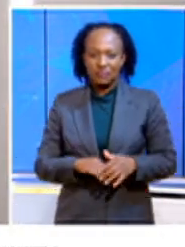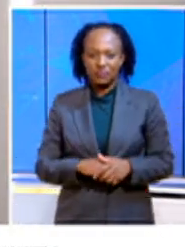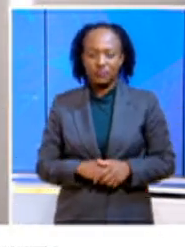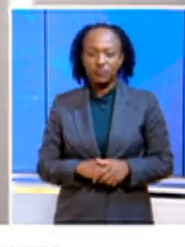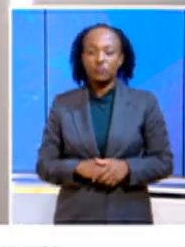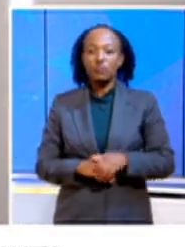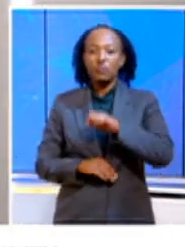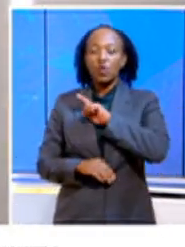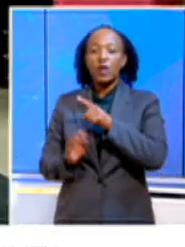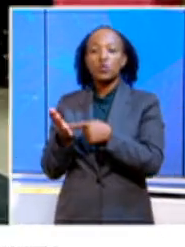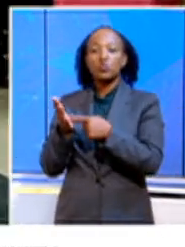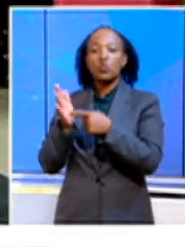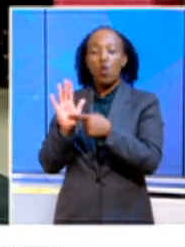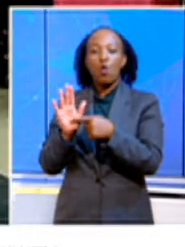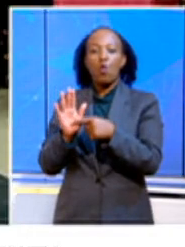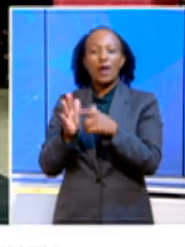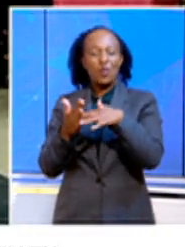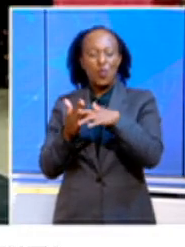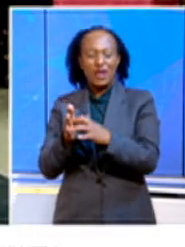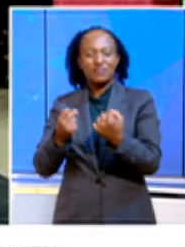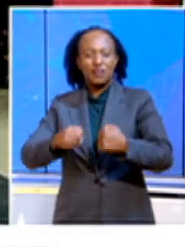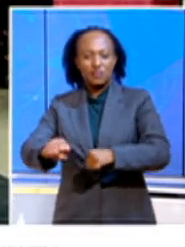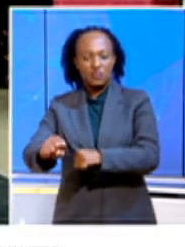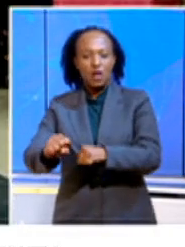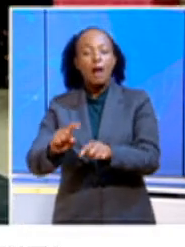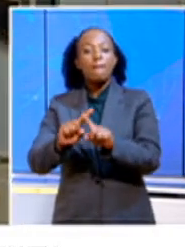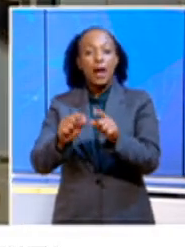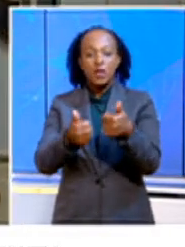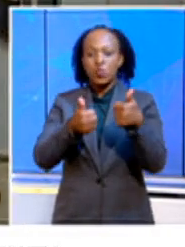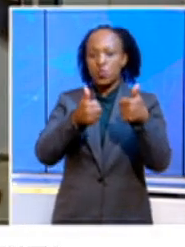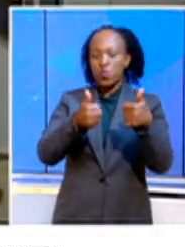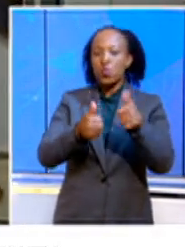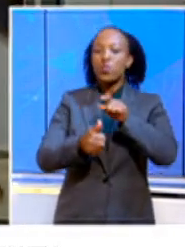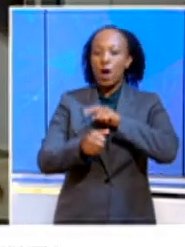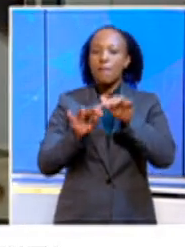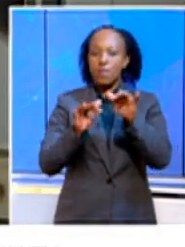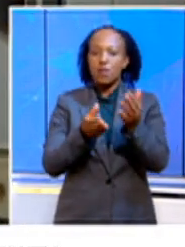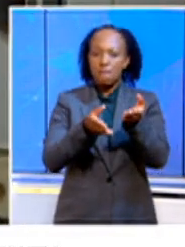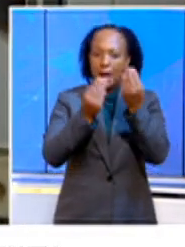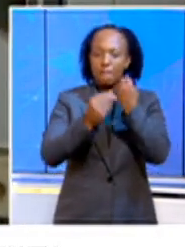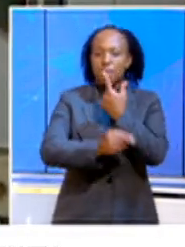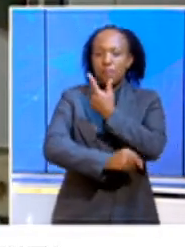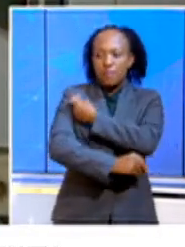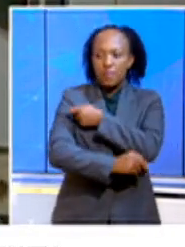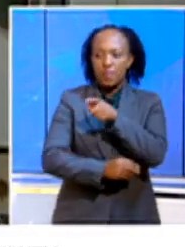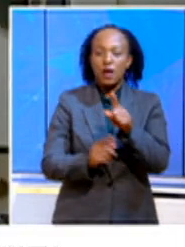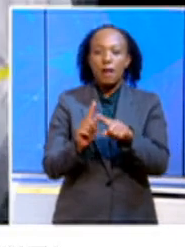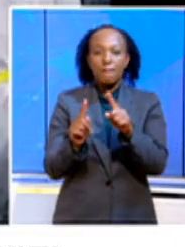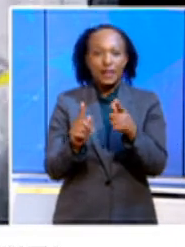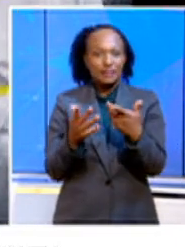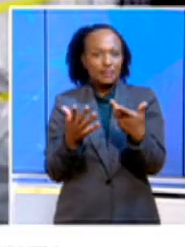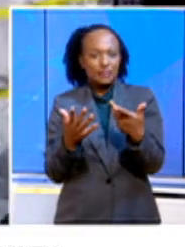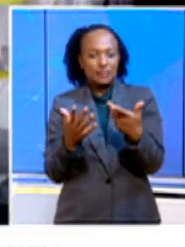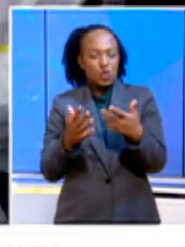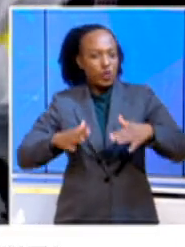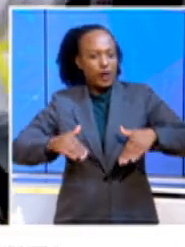It's an indication of a weak strategy. But nevertheless, it's very good that people are vaccinated at this point. But it's not